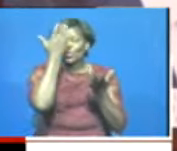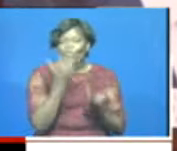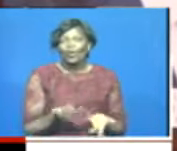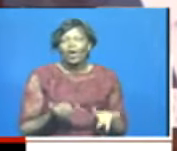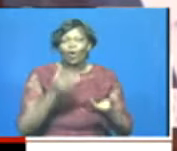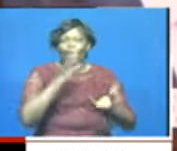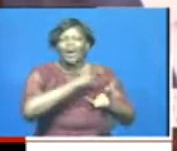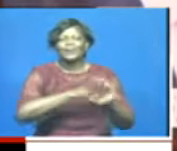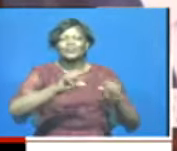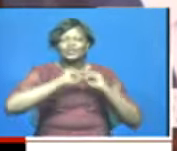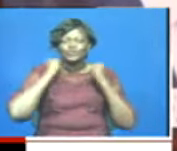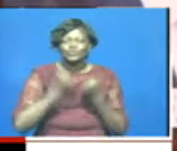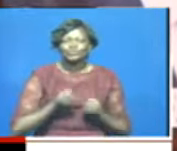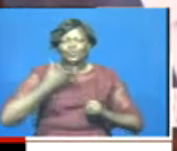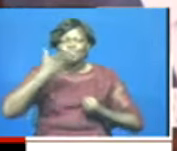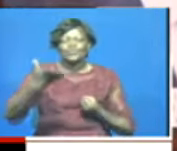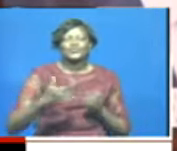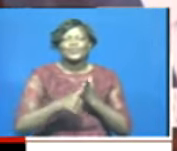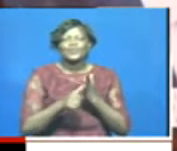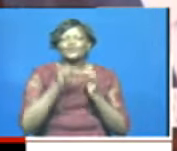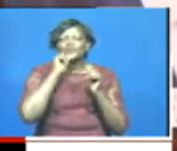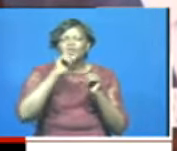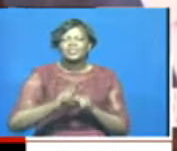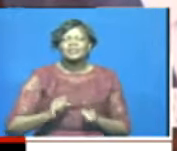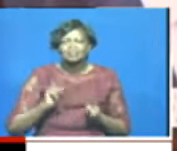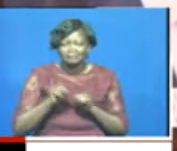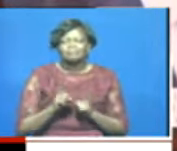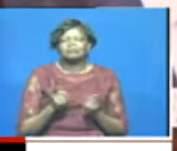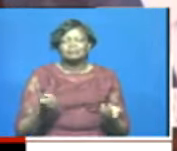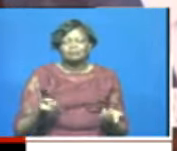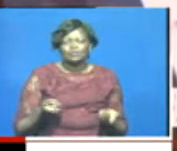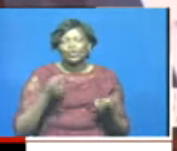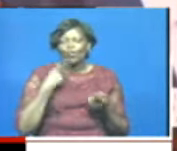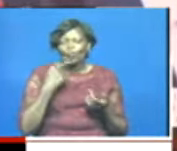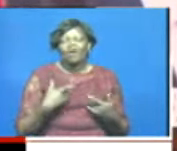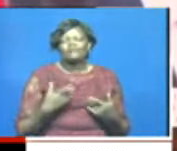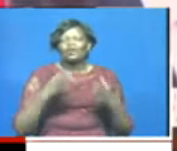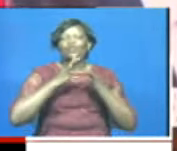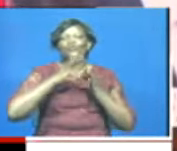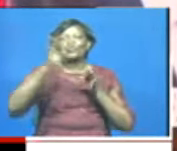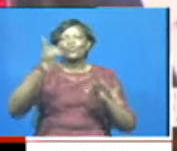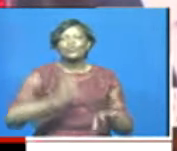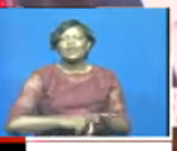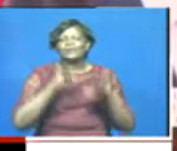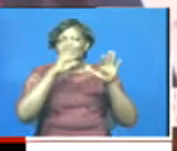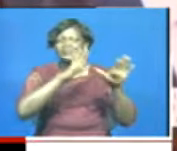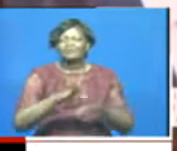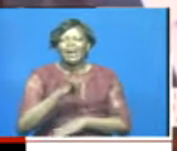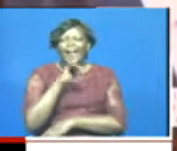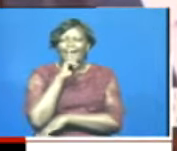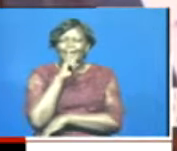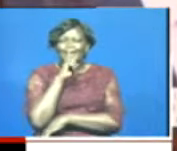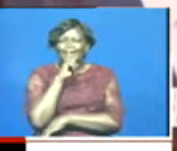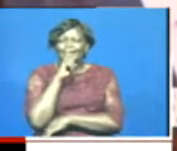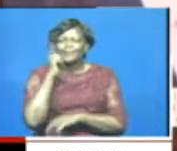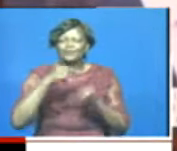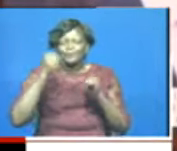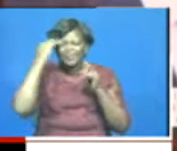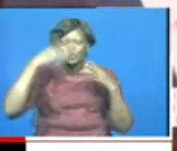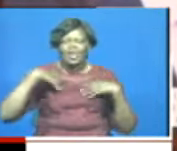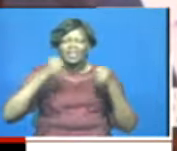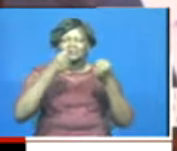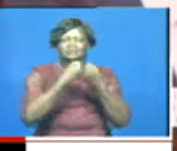social response to the plight of our brothers and sisters who have for long been suffering in silence from mental health